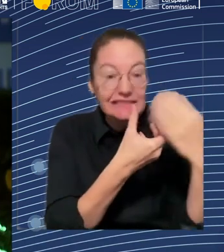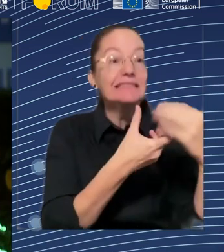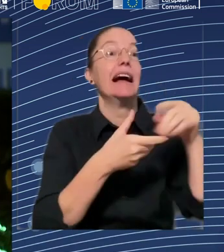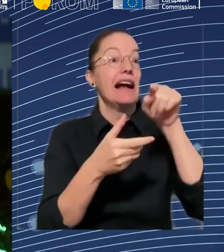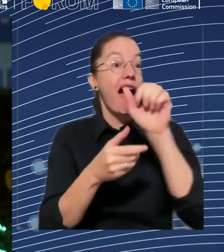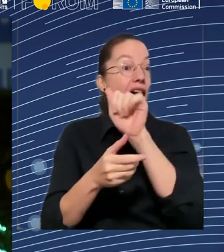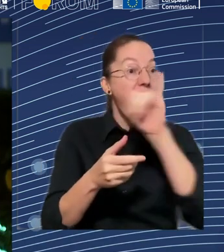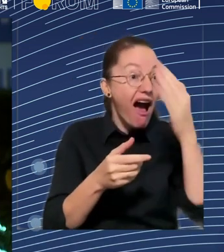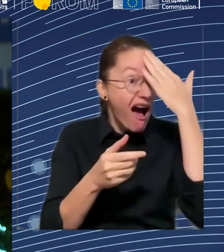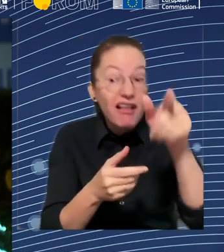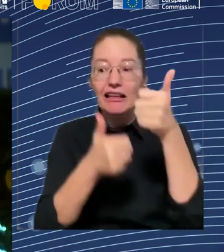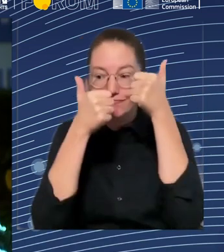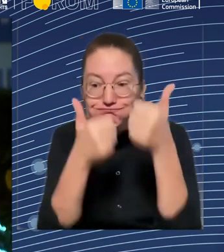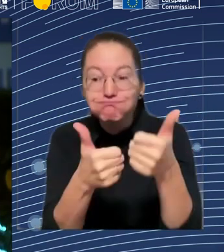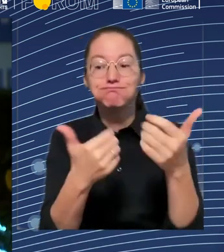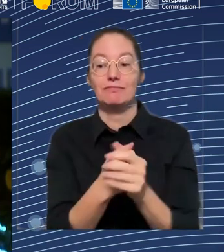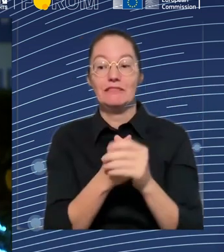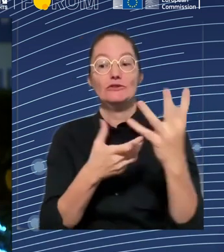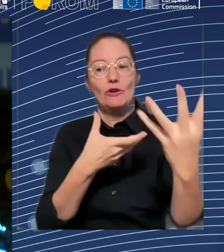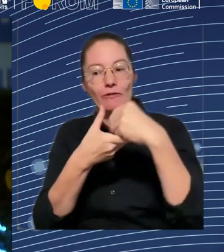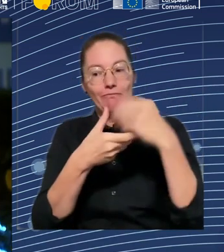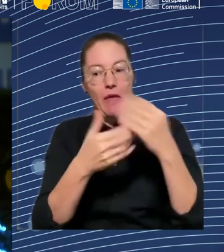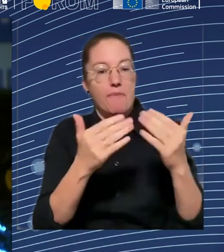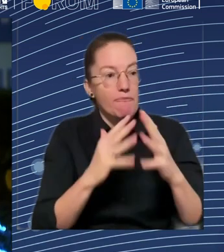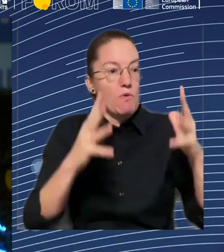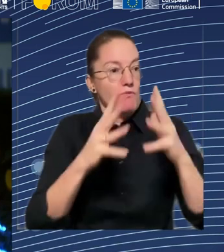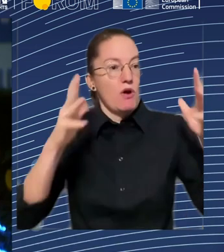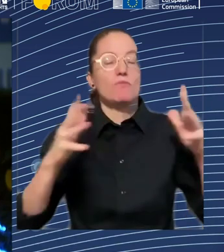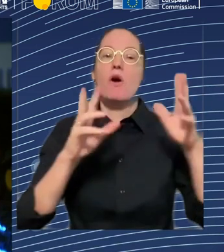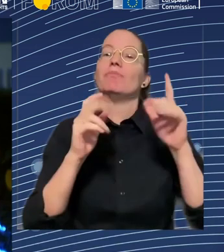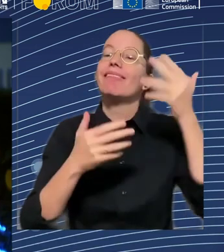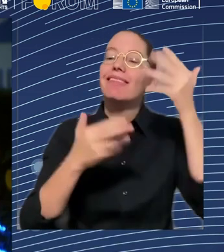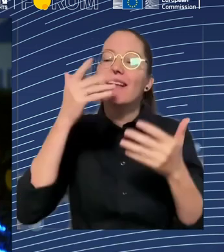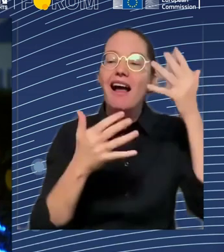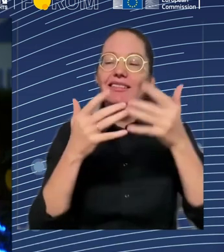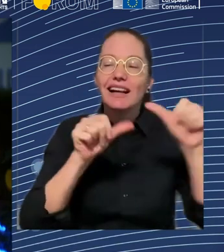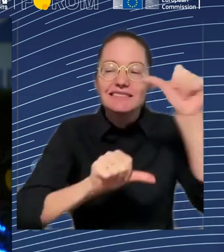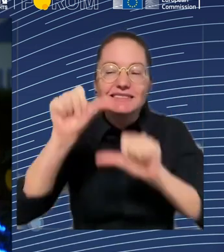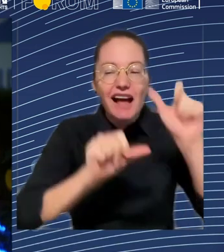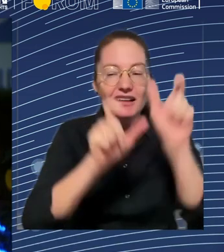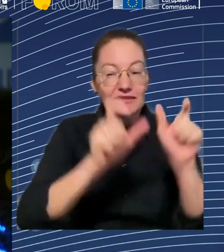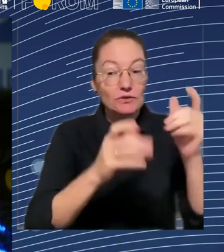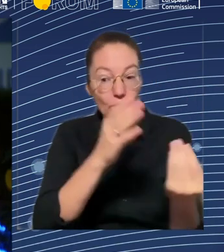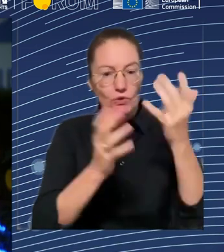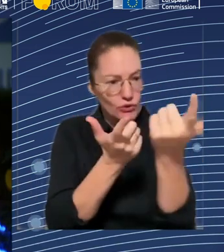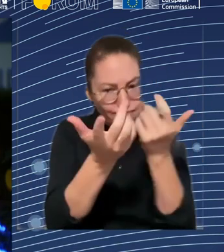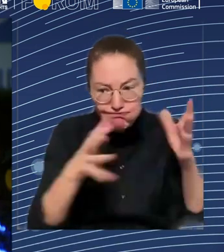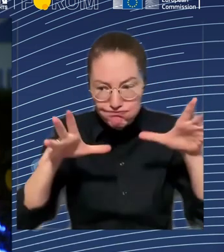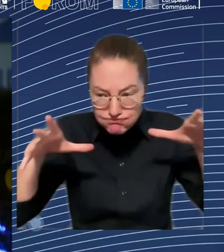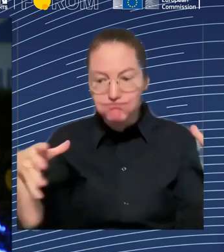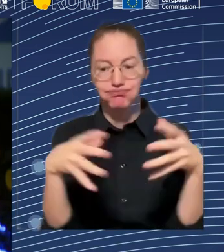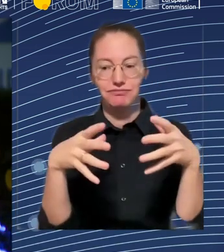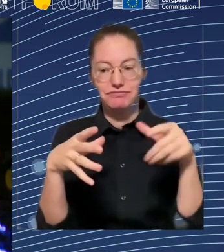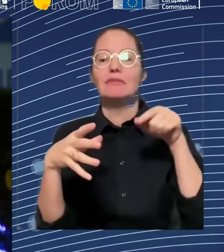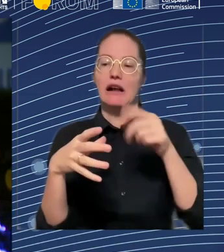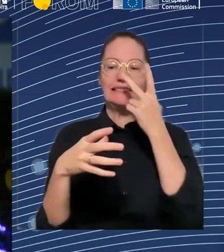fierce. Quite often they are offered absolutely incredible working conditions, including across the Atlantic, and the same goes for young people